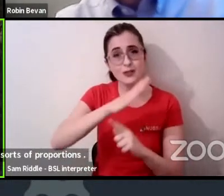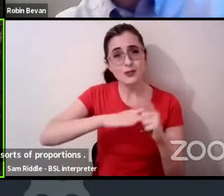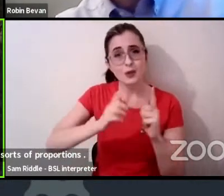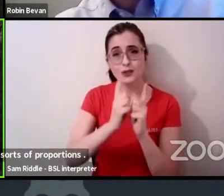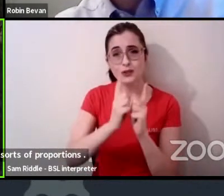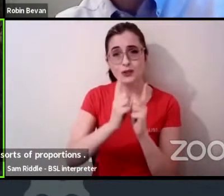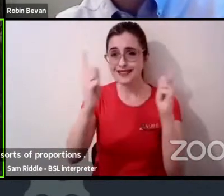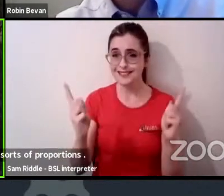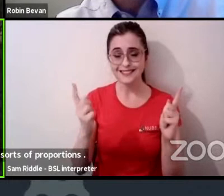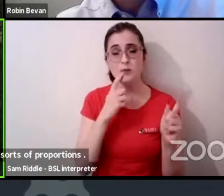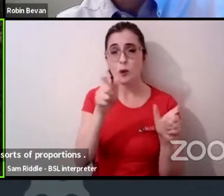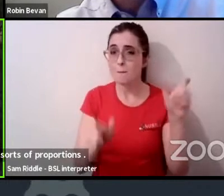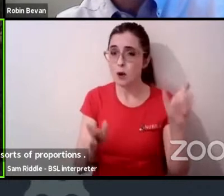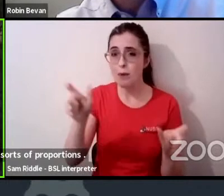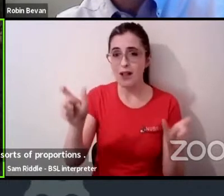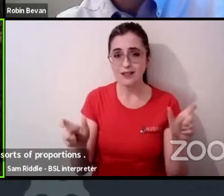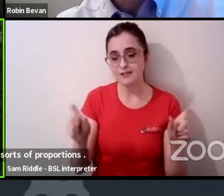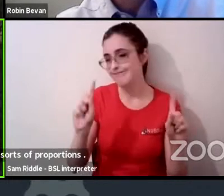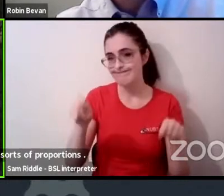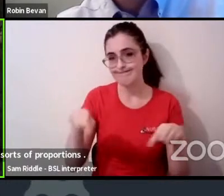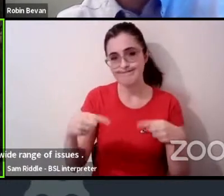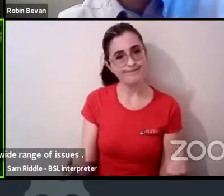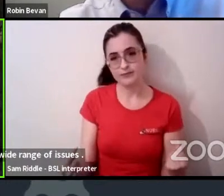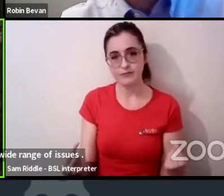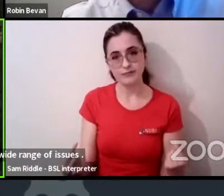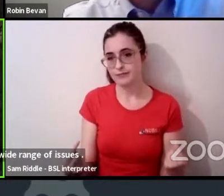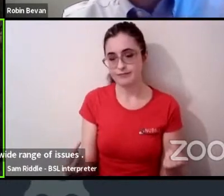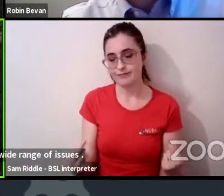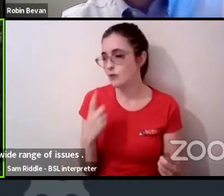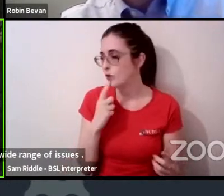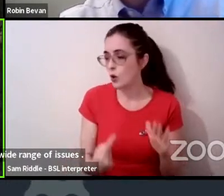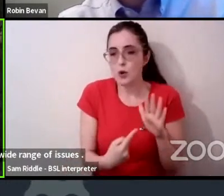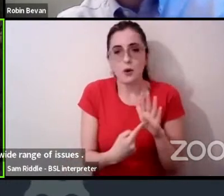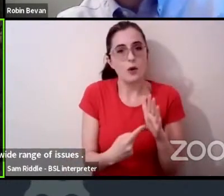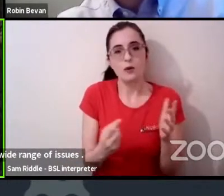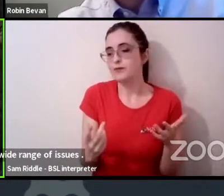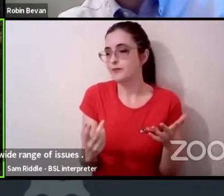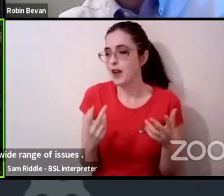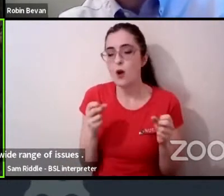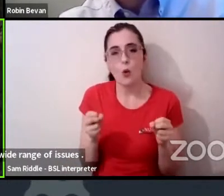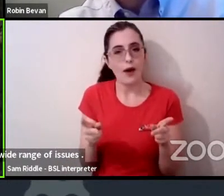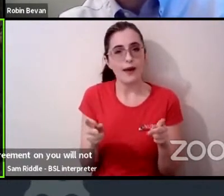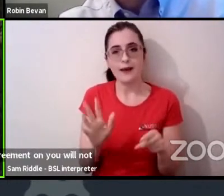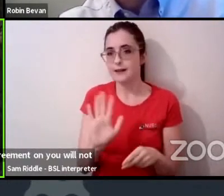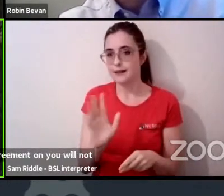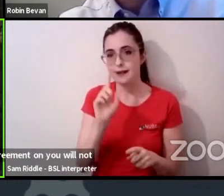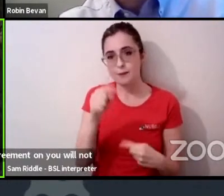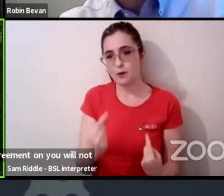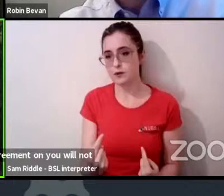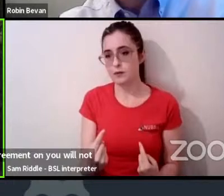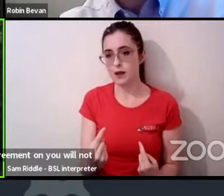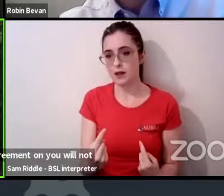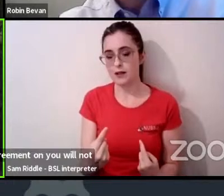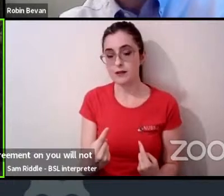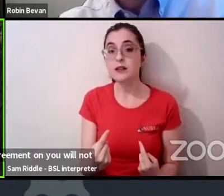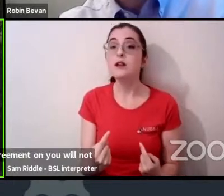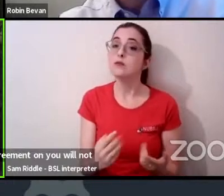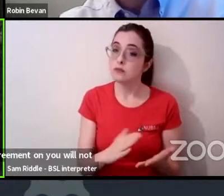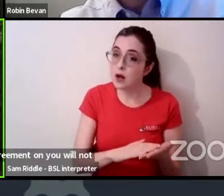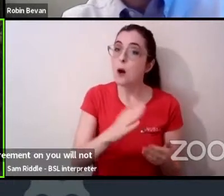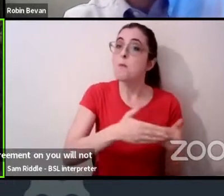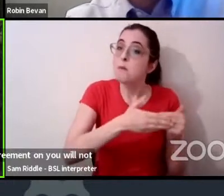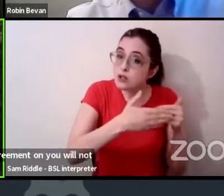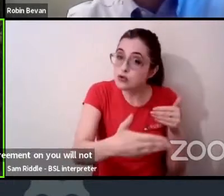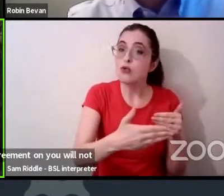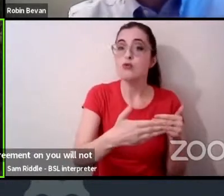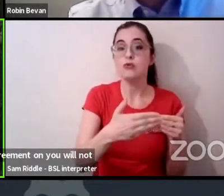between pupils is not possible in a meaningful way in our schools. A clear majority of